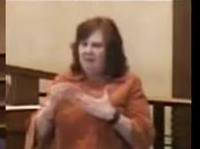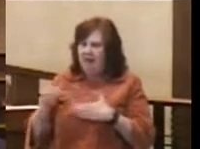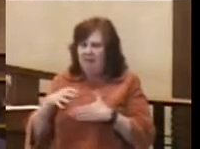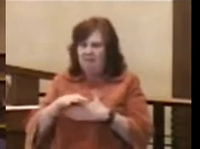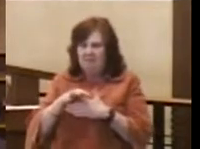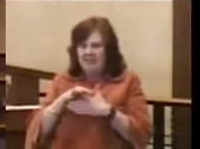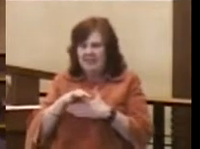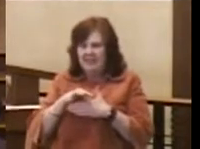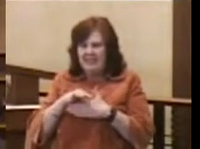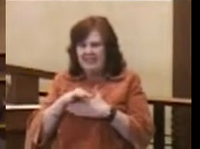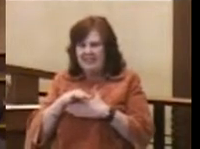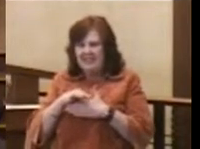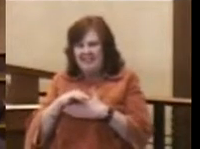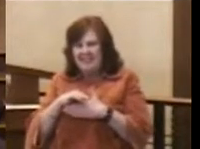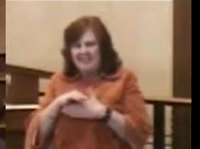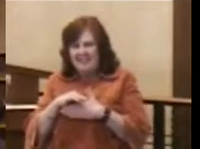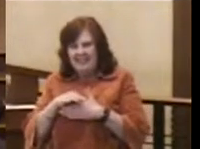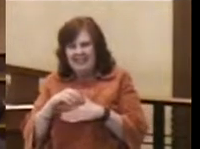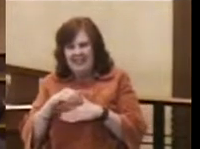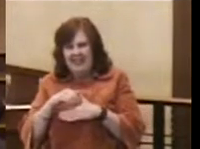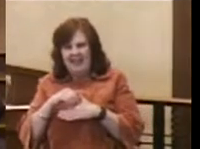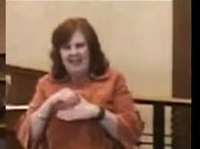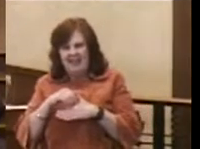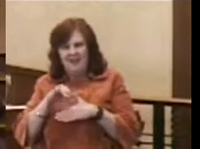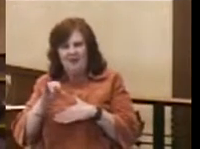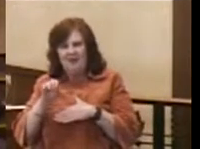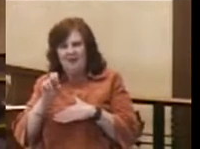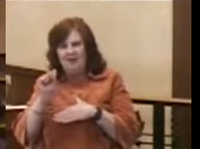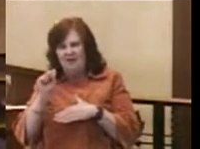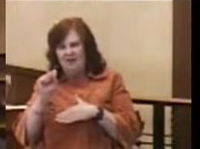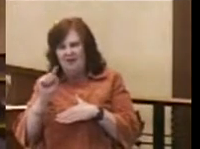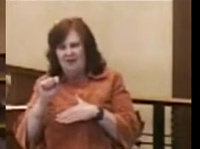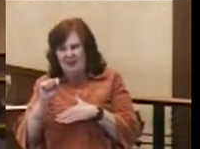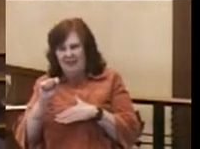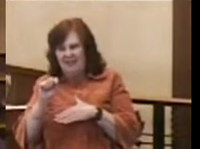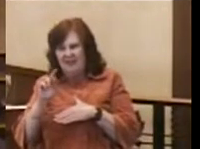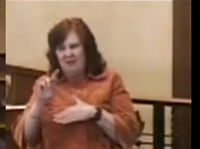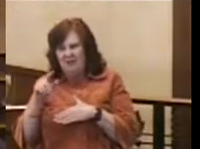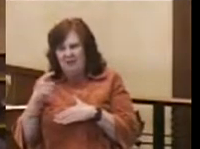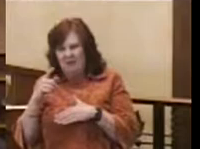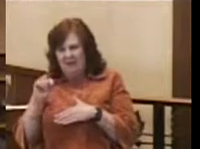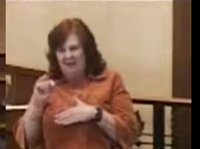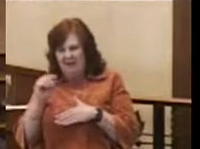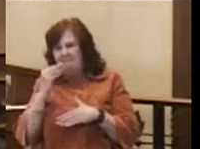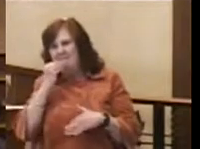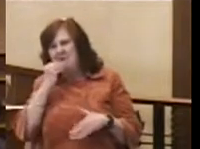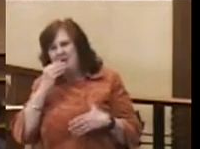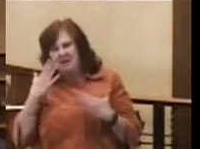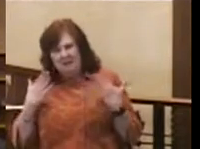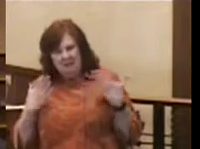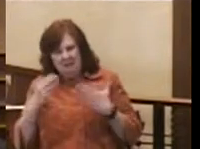Jim behind the meat counter at Just Right Foods for 20 years or more.